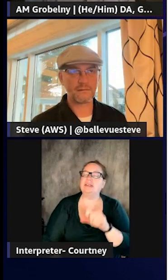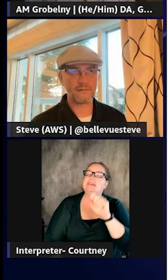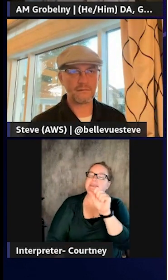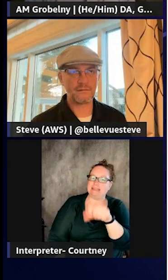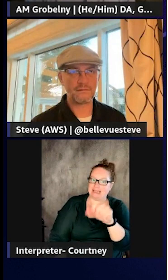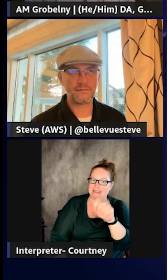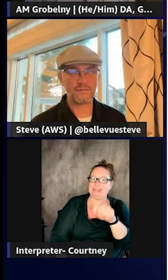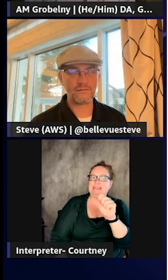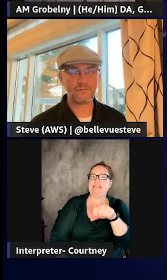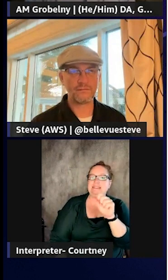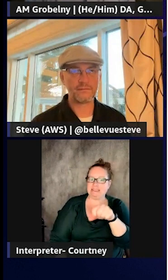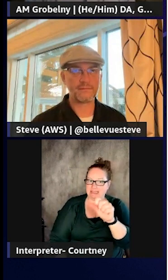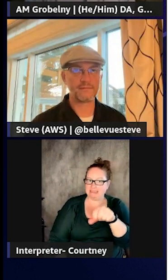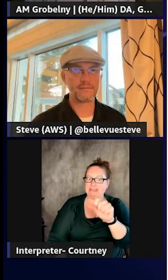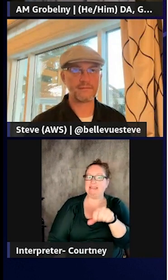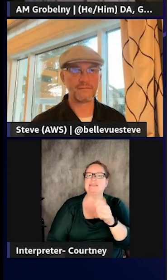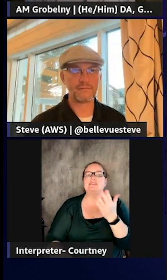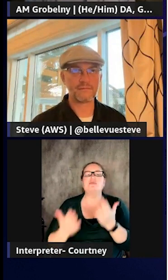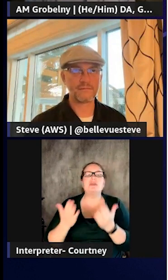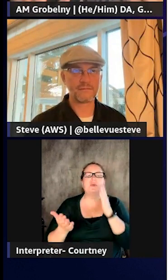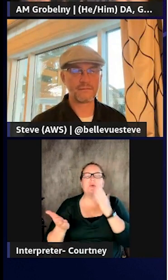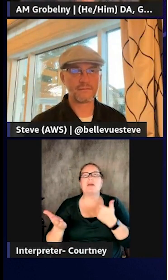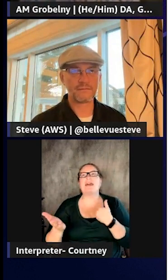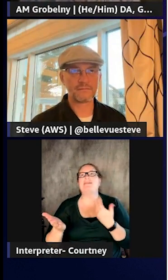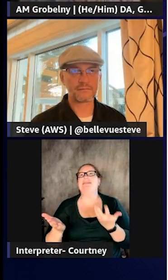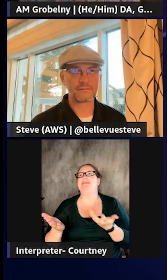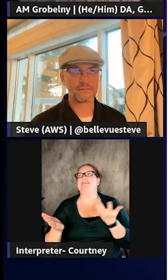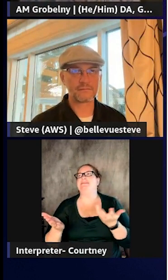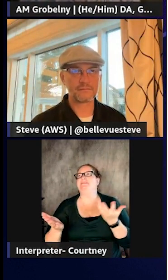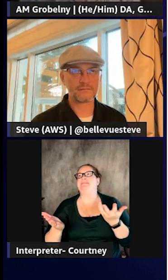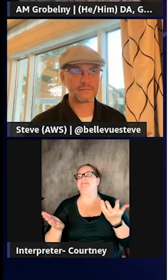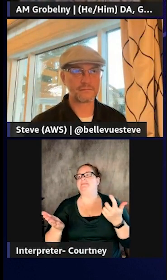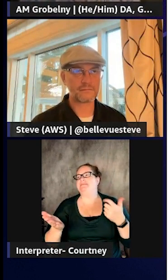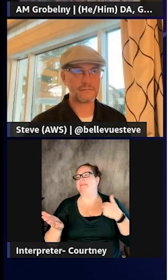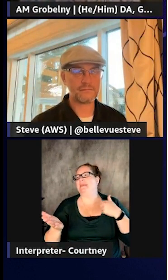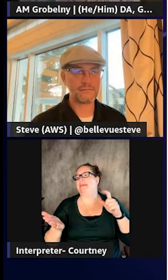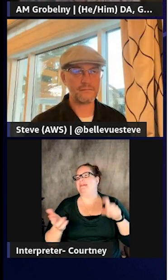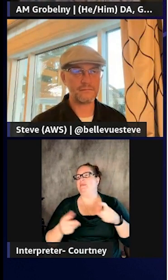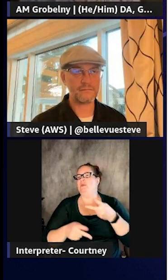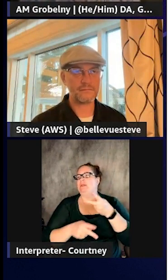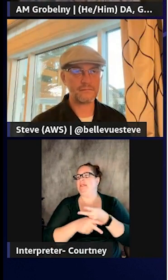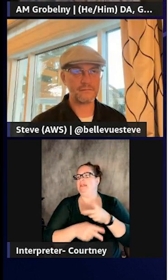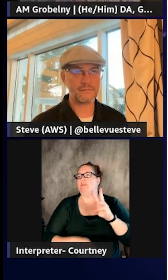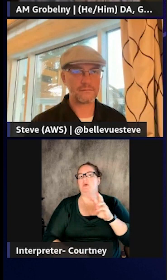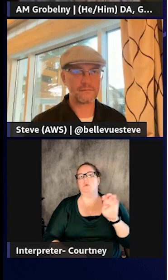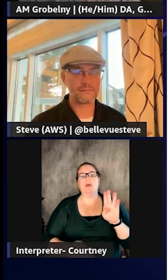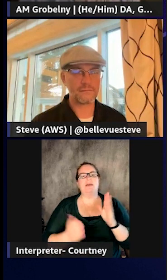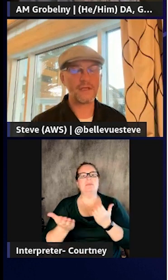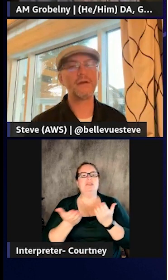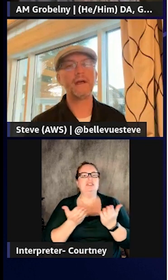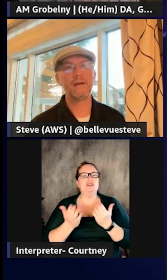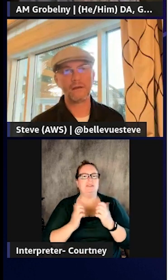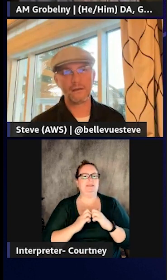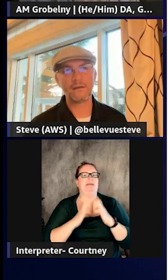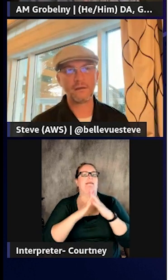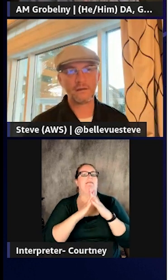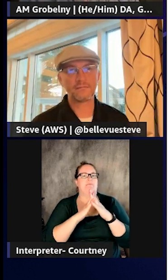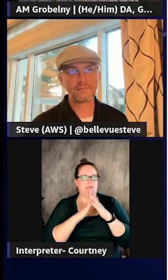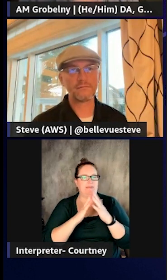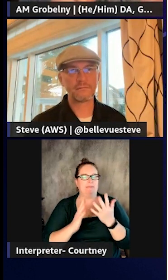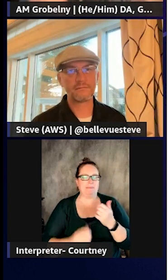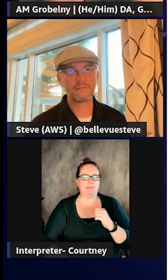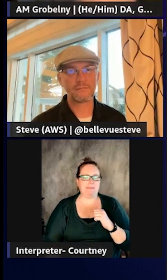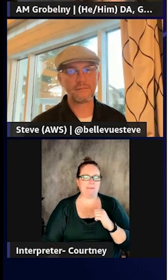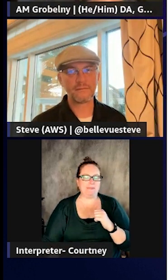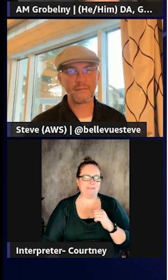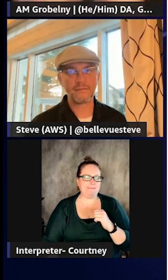you might have something like I got to keep a web service up, and I'm going to